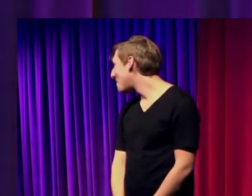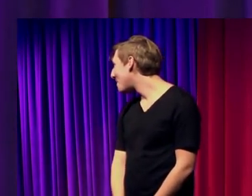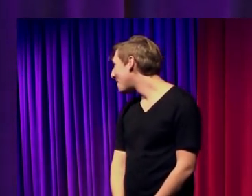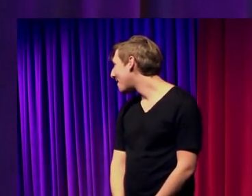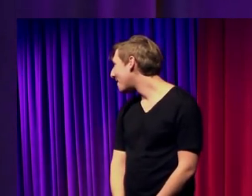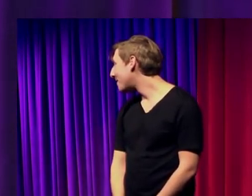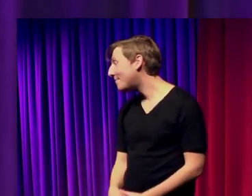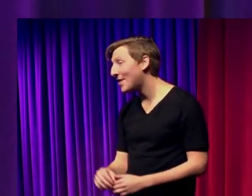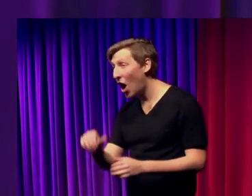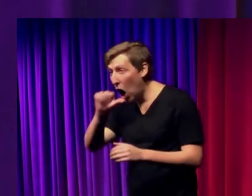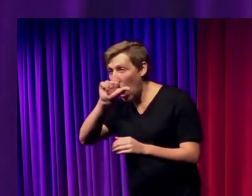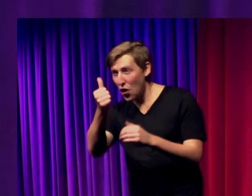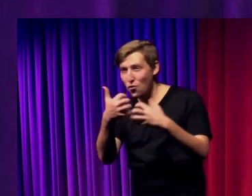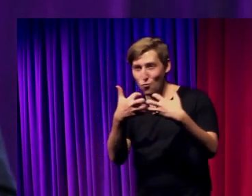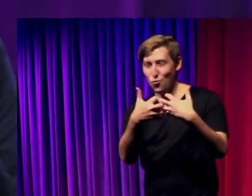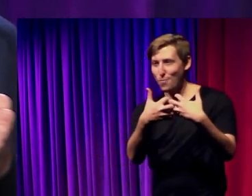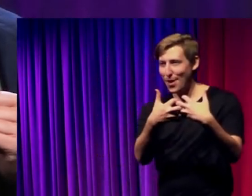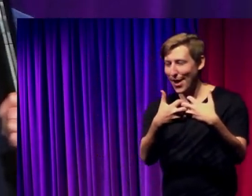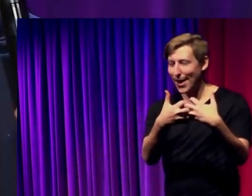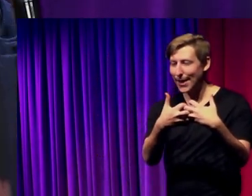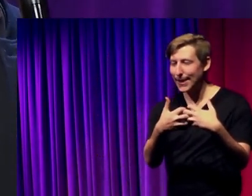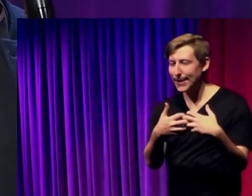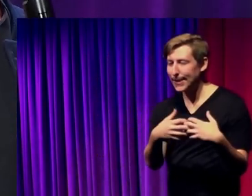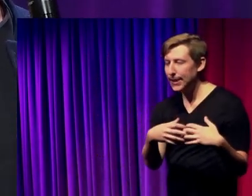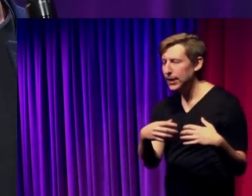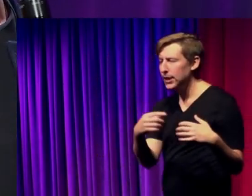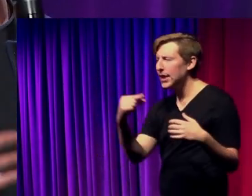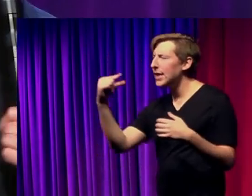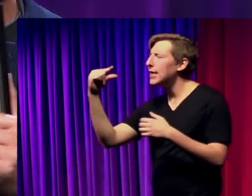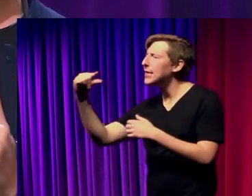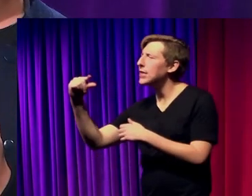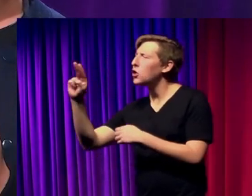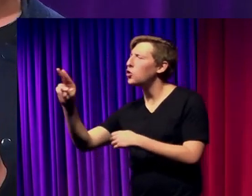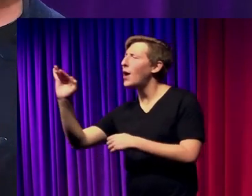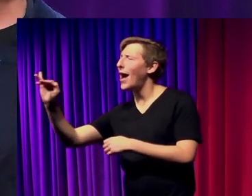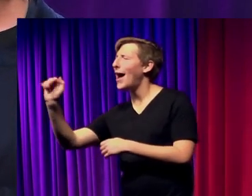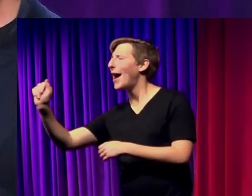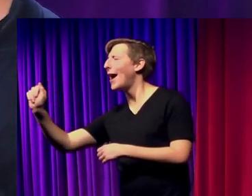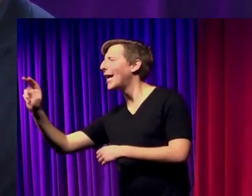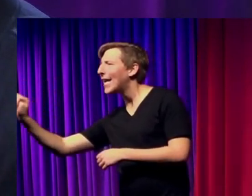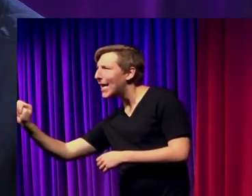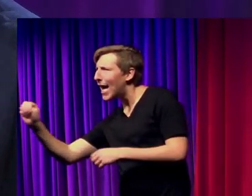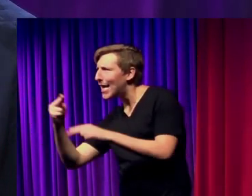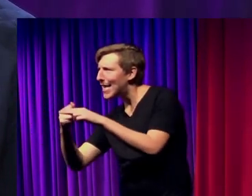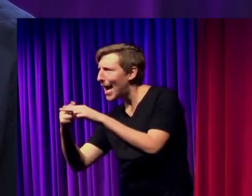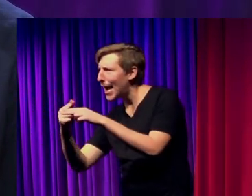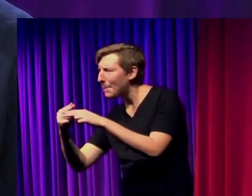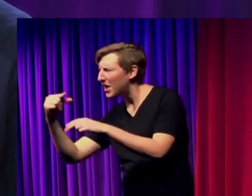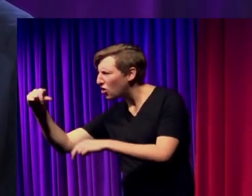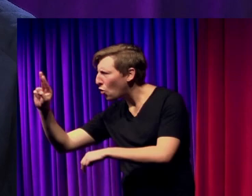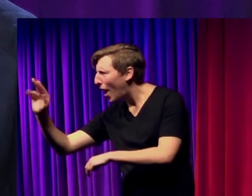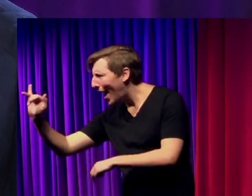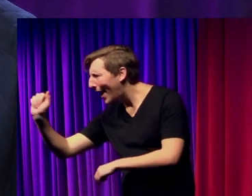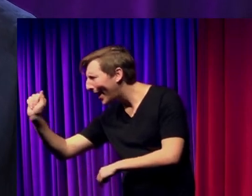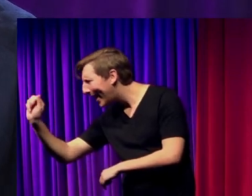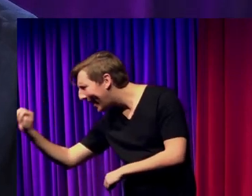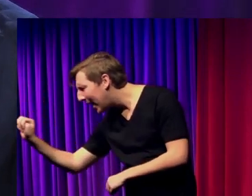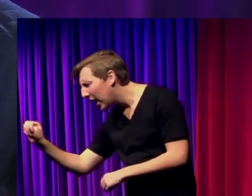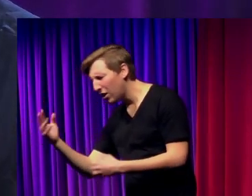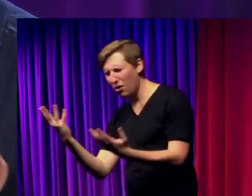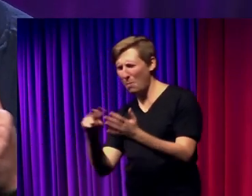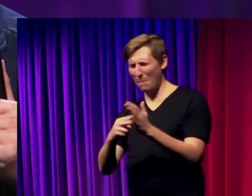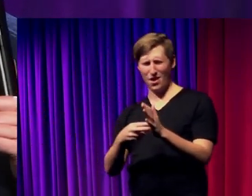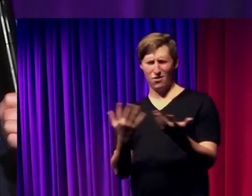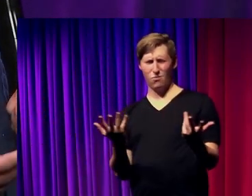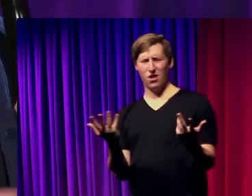The other roommate that I have, his name is Guillaume. I don't know if you guys heard the name Guillaume before I have myself, so I asked like, oh, Guillaume's a nice name, what does Guillaume mean? And he